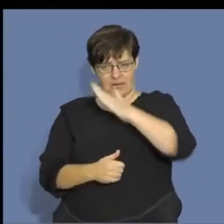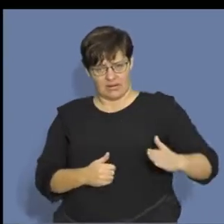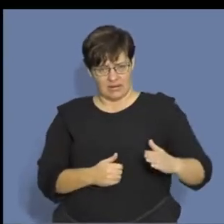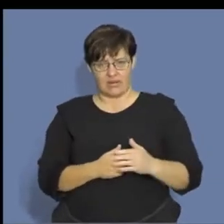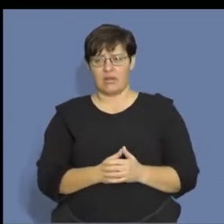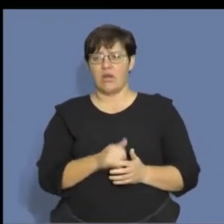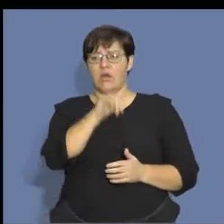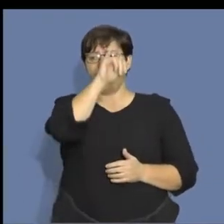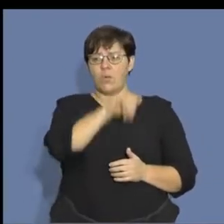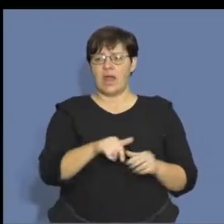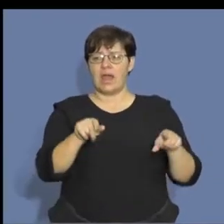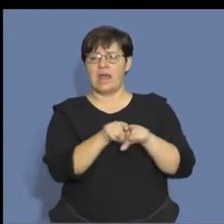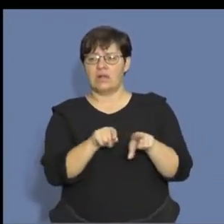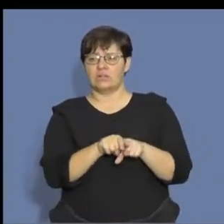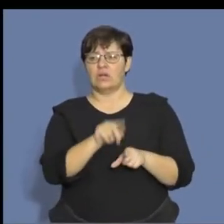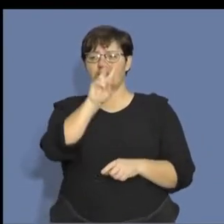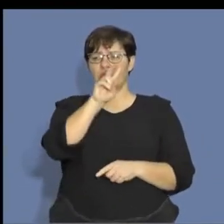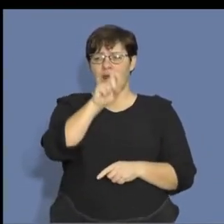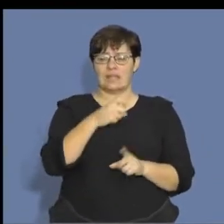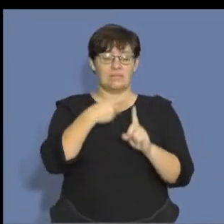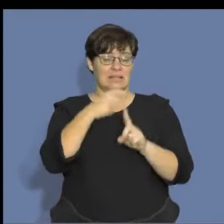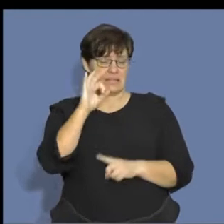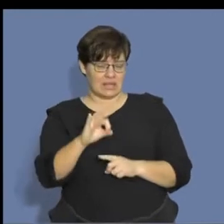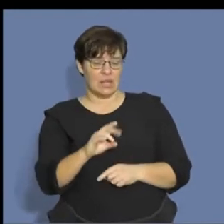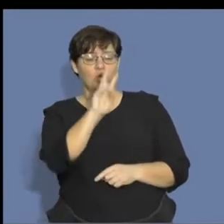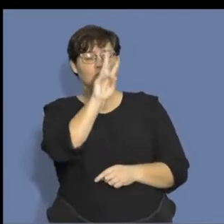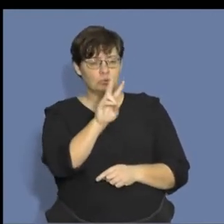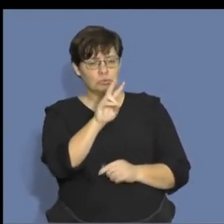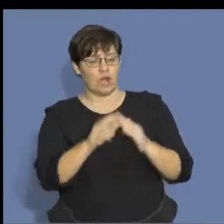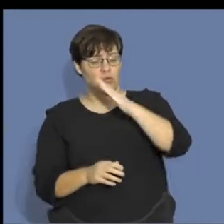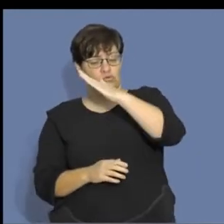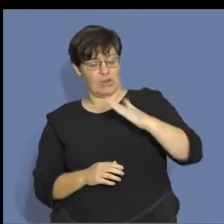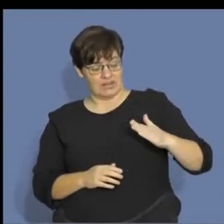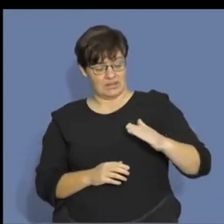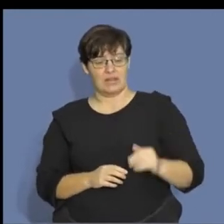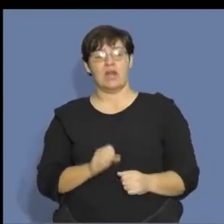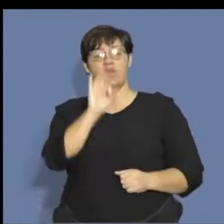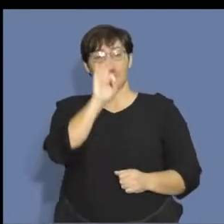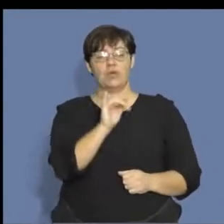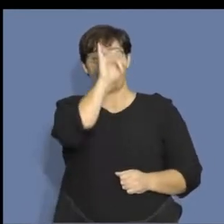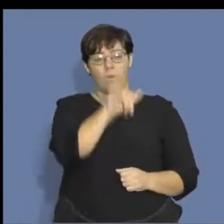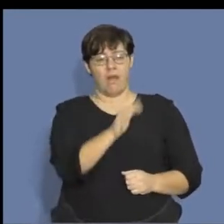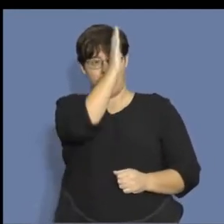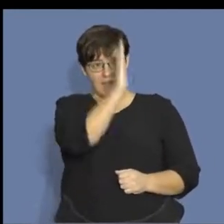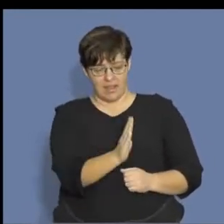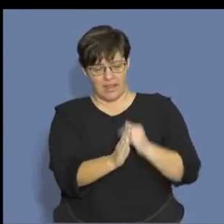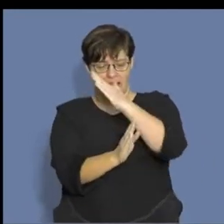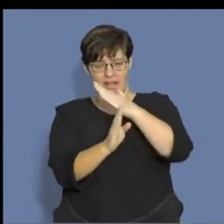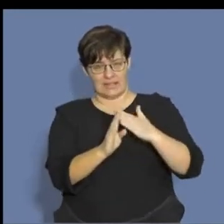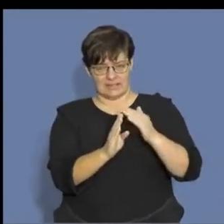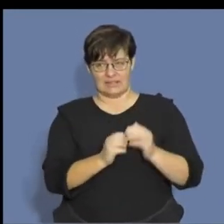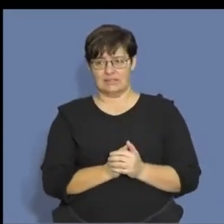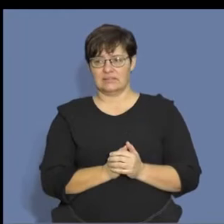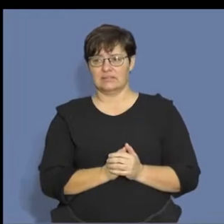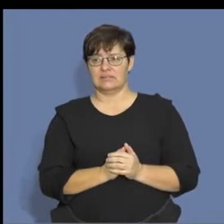plus 3, 2 represented the gradient and 3 represented the y-cut. In a hyperbola, that 2 at the top